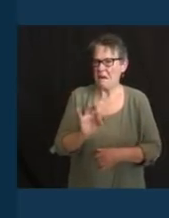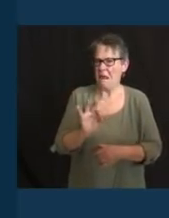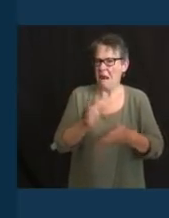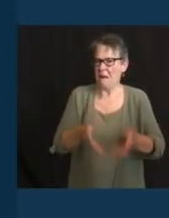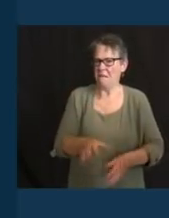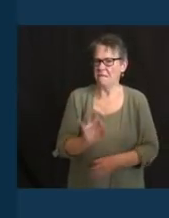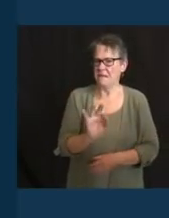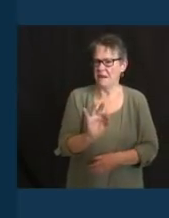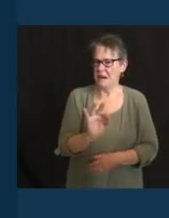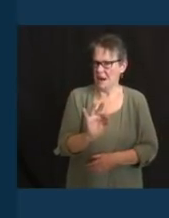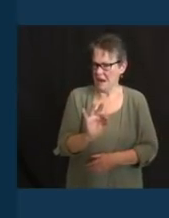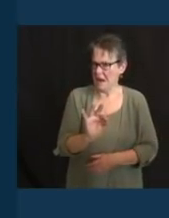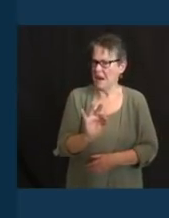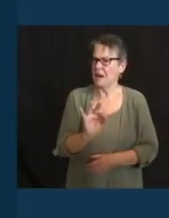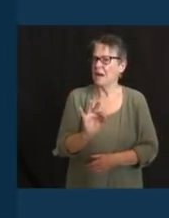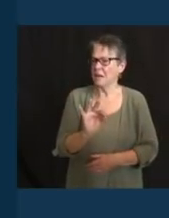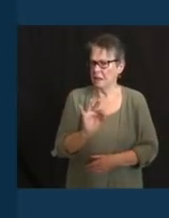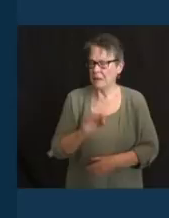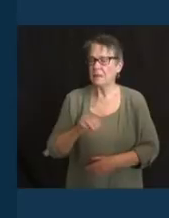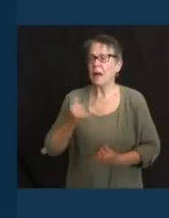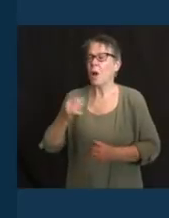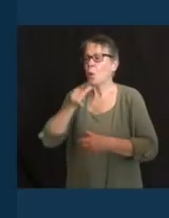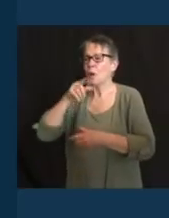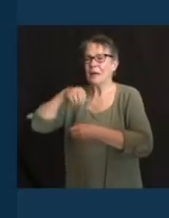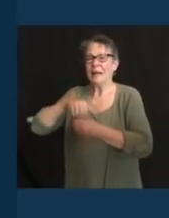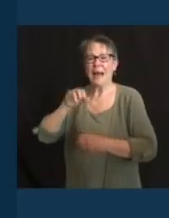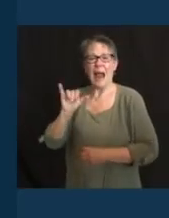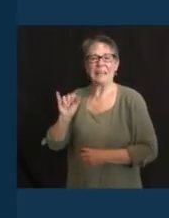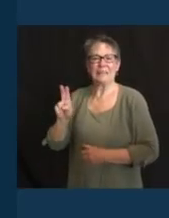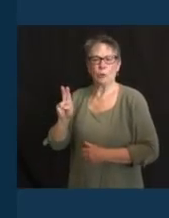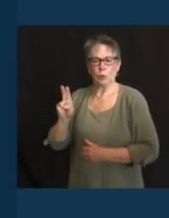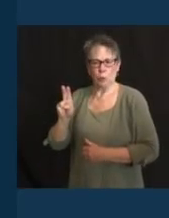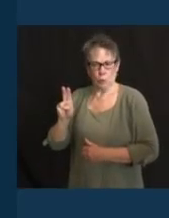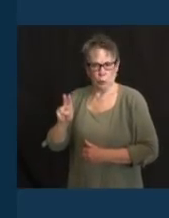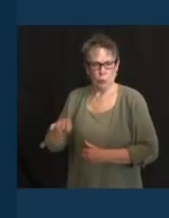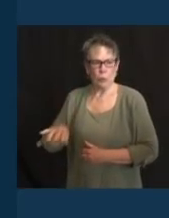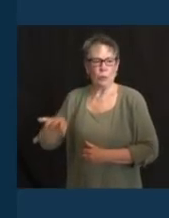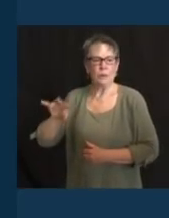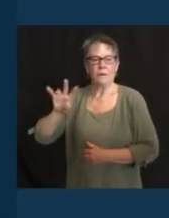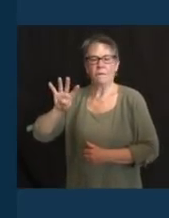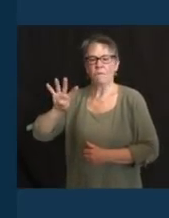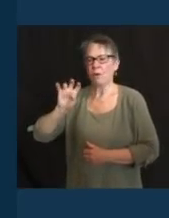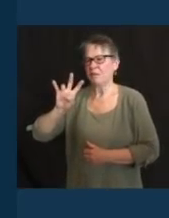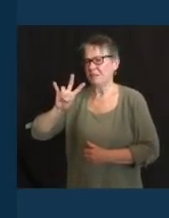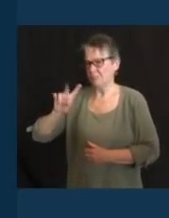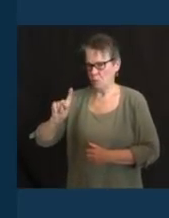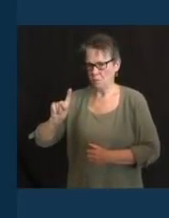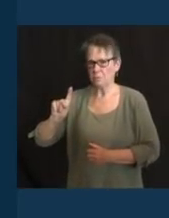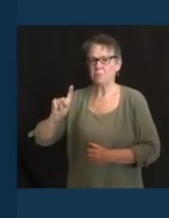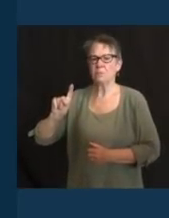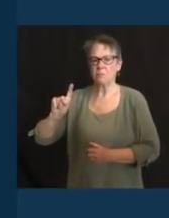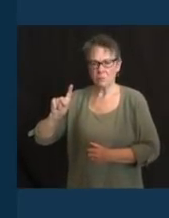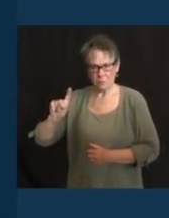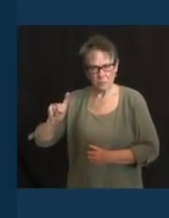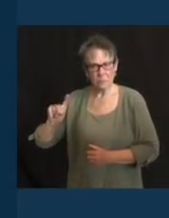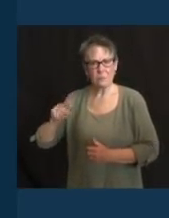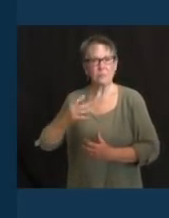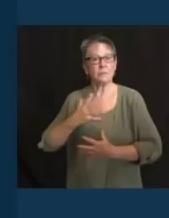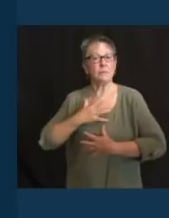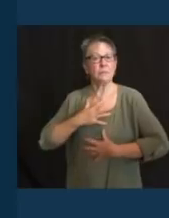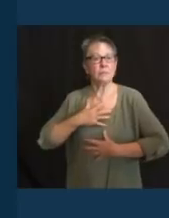care dropped back under 500 again, ended yesterday at 471. Ventilator use is